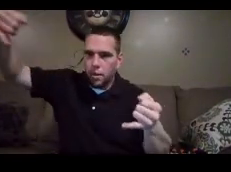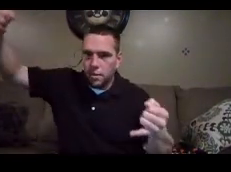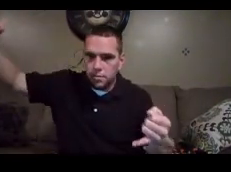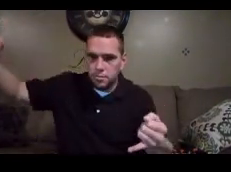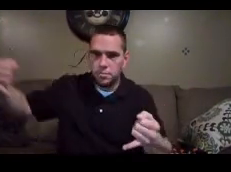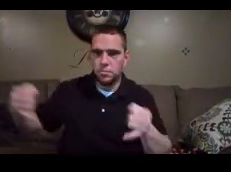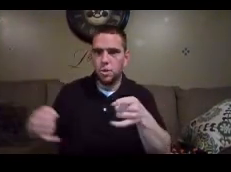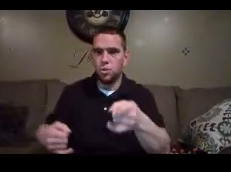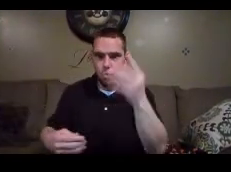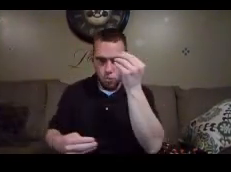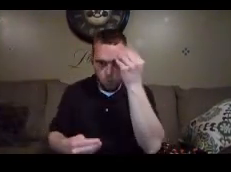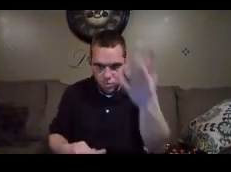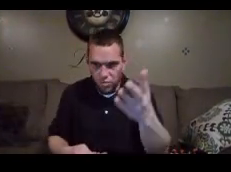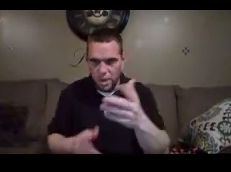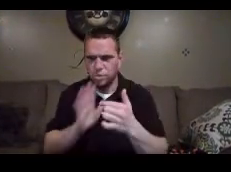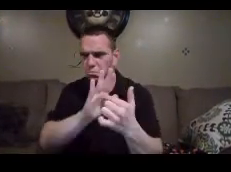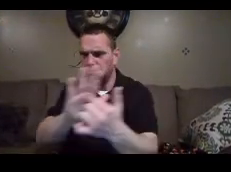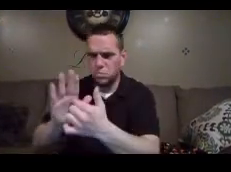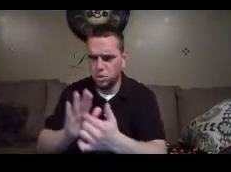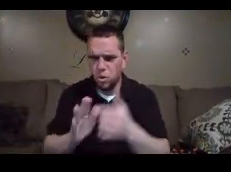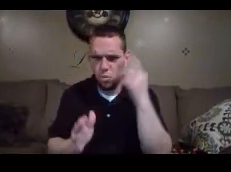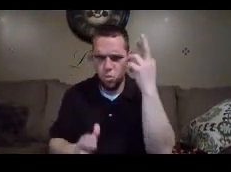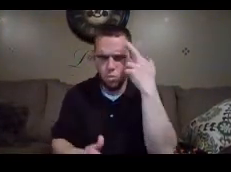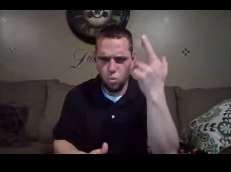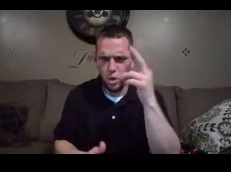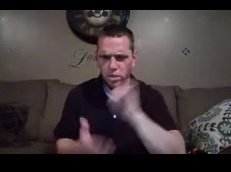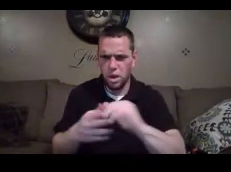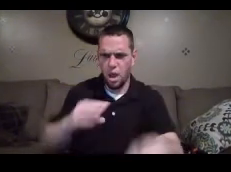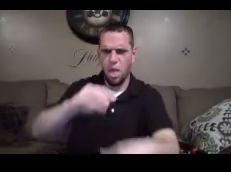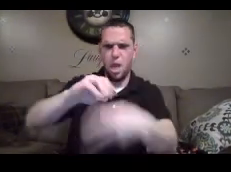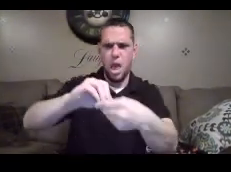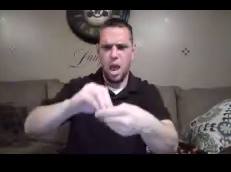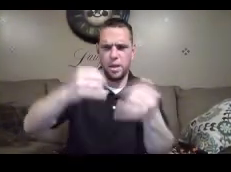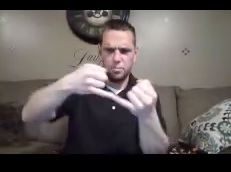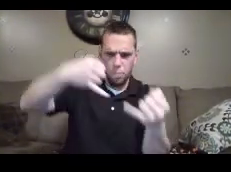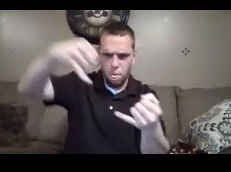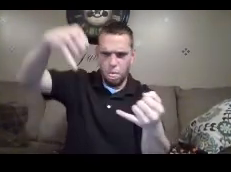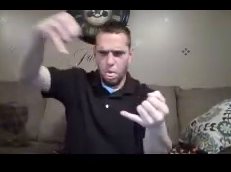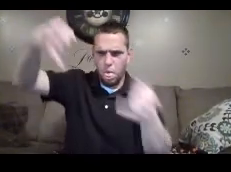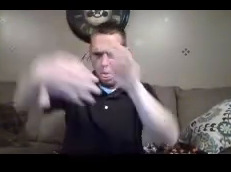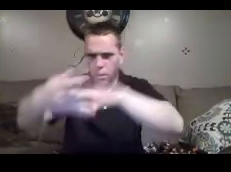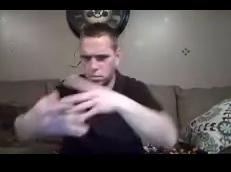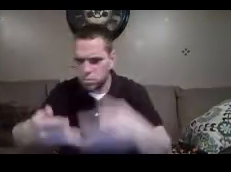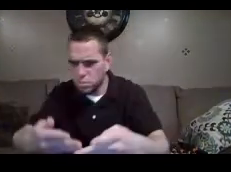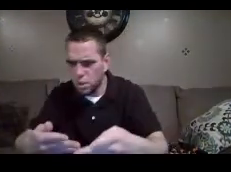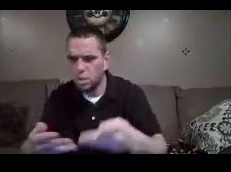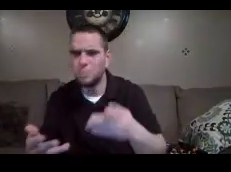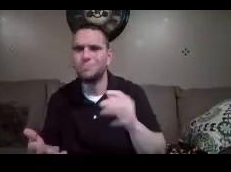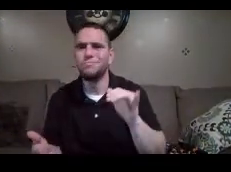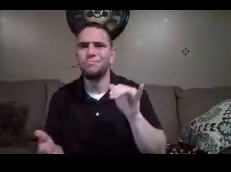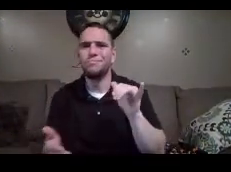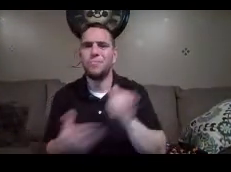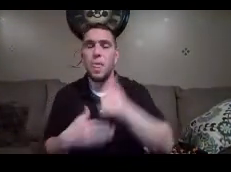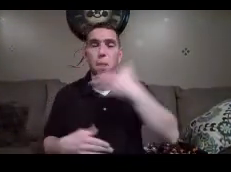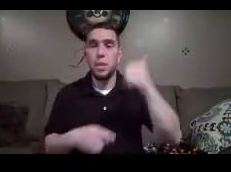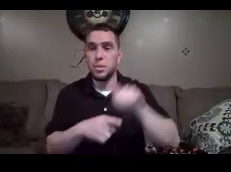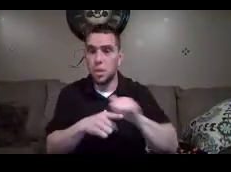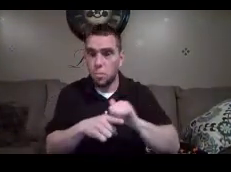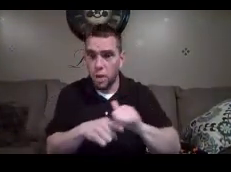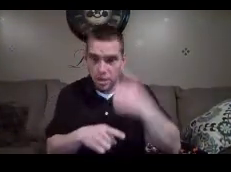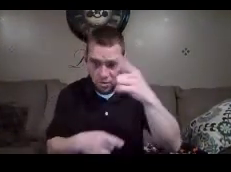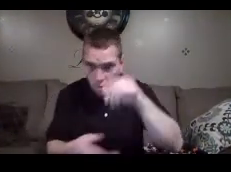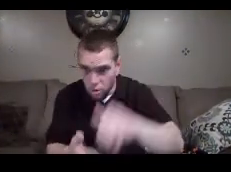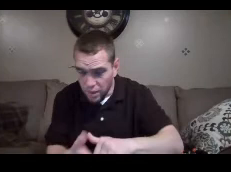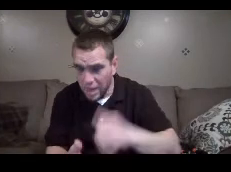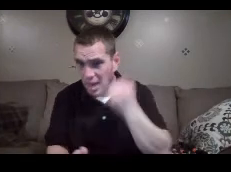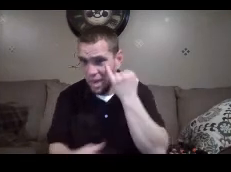the reason why that chart was included is, you know, the best practice for that. If it's really all of the data